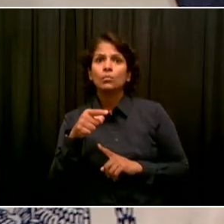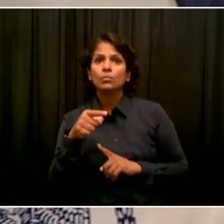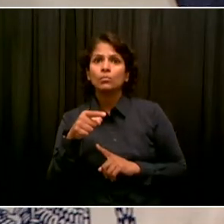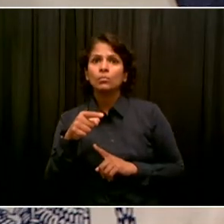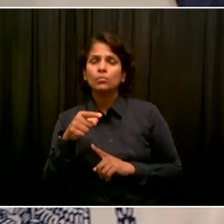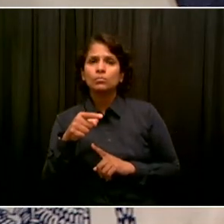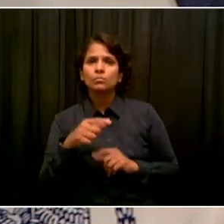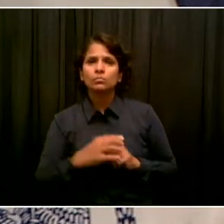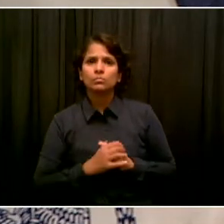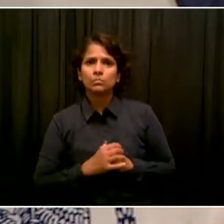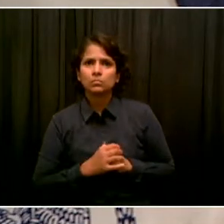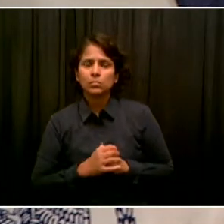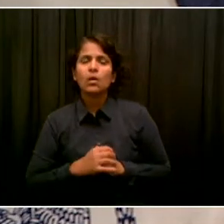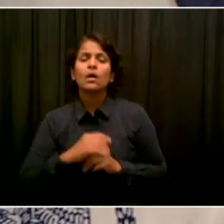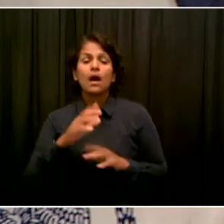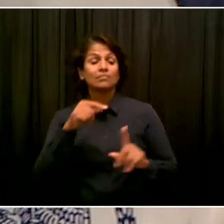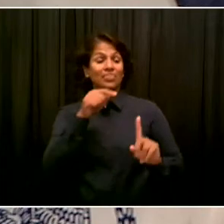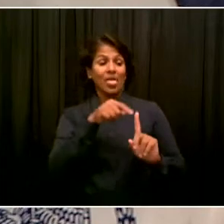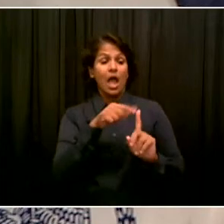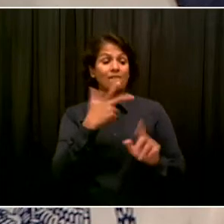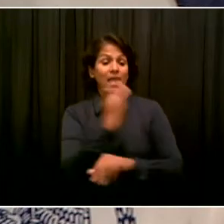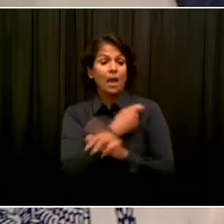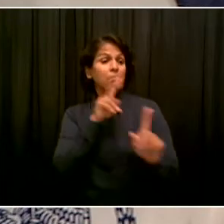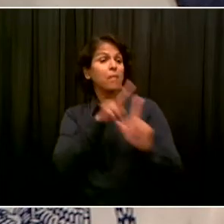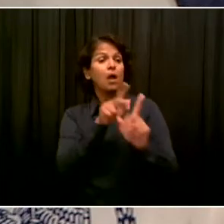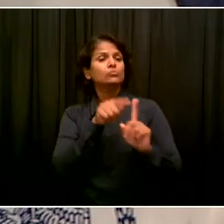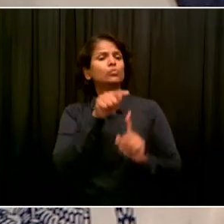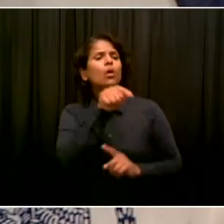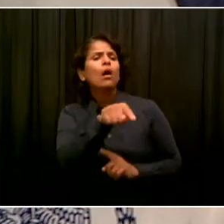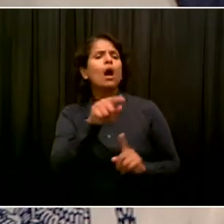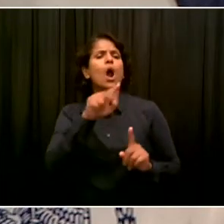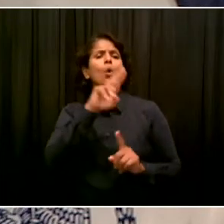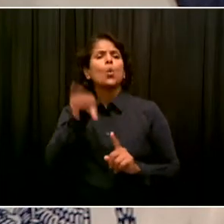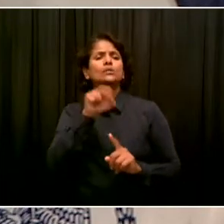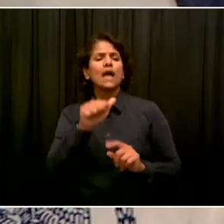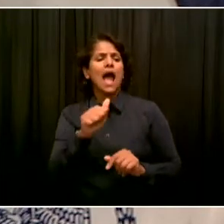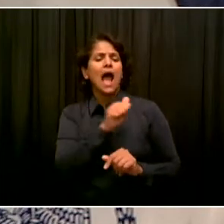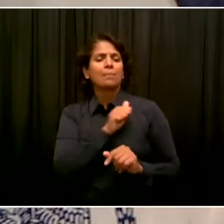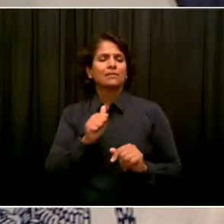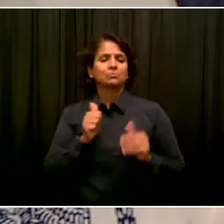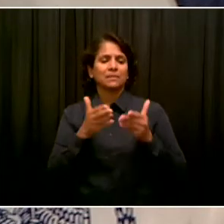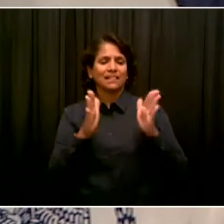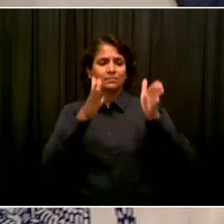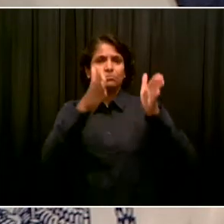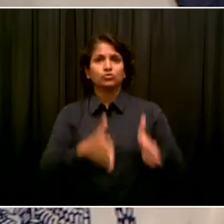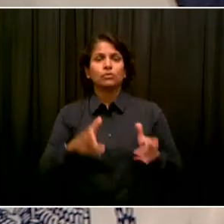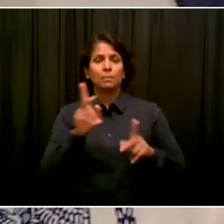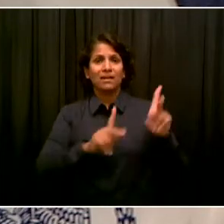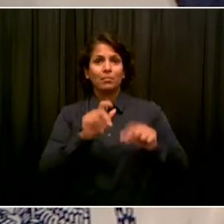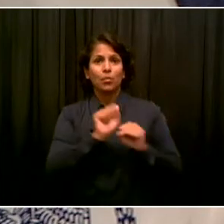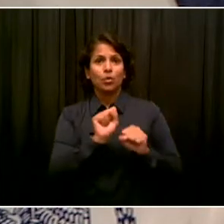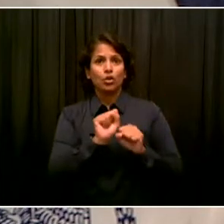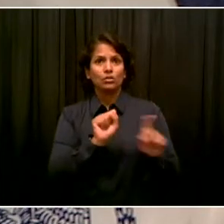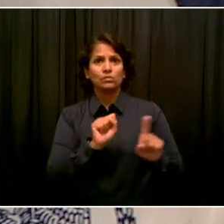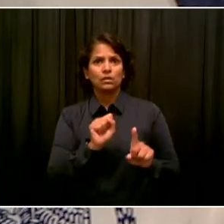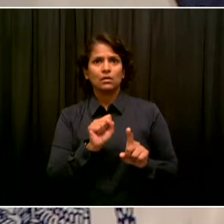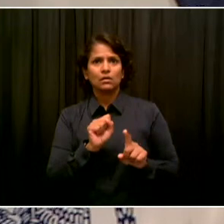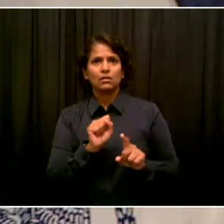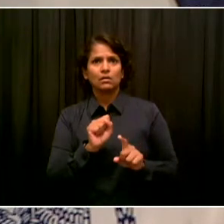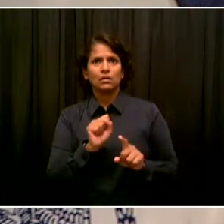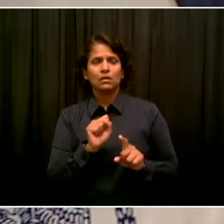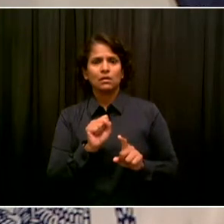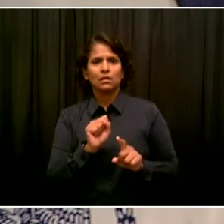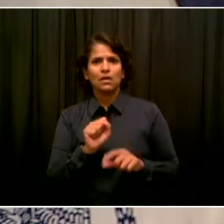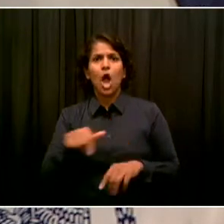has criticized the city's notice to the UN. He said this is a discriminatory infringement on the nation's rights at the